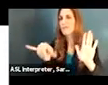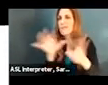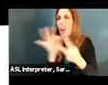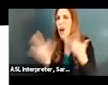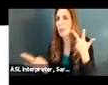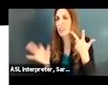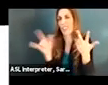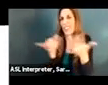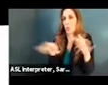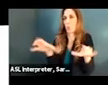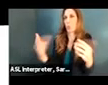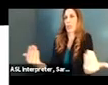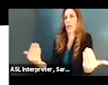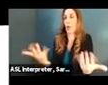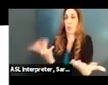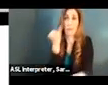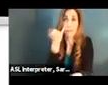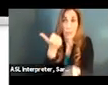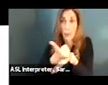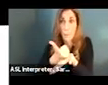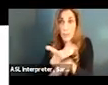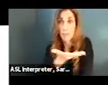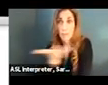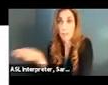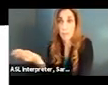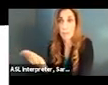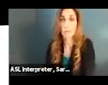what's happening now, if that helps.